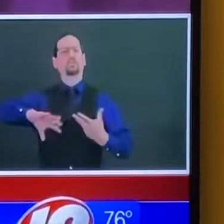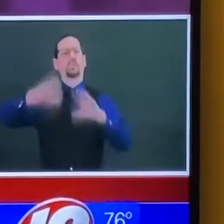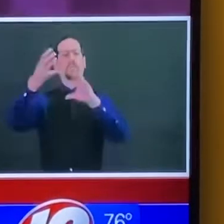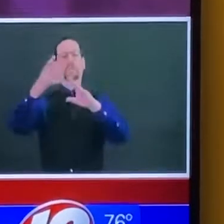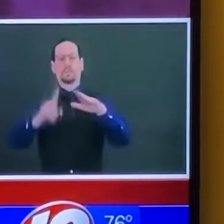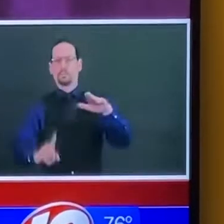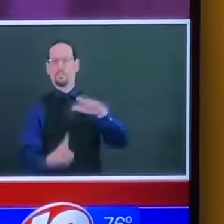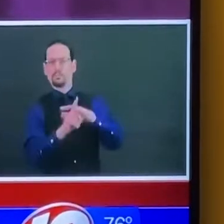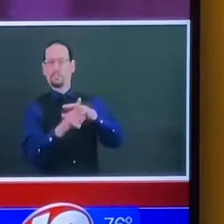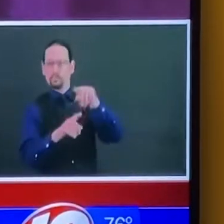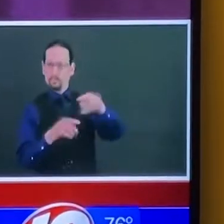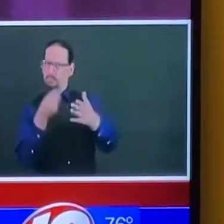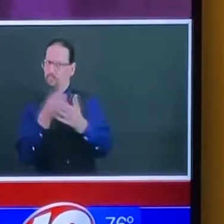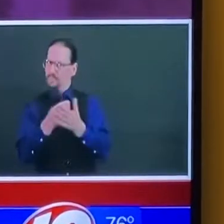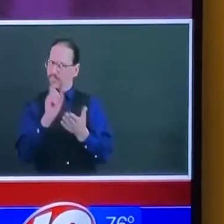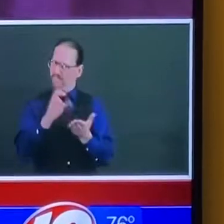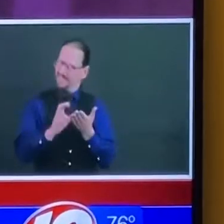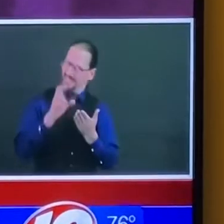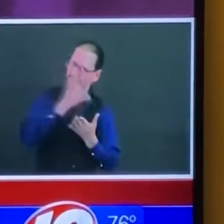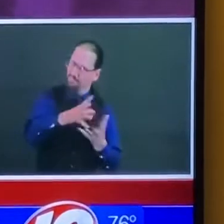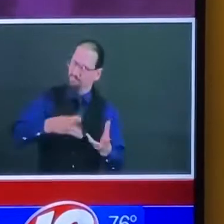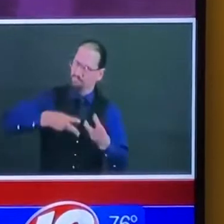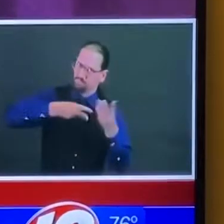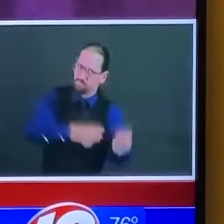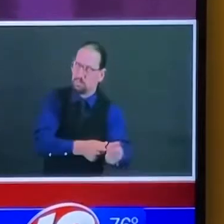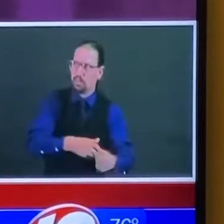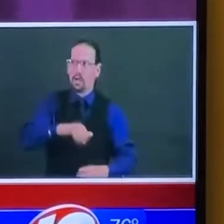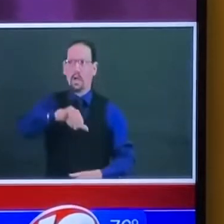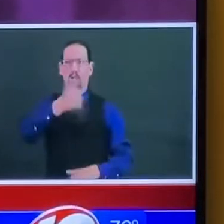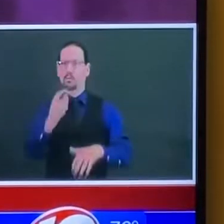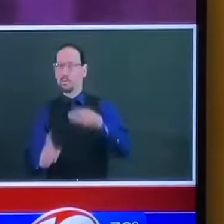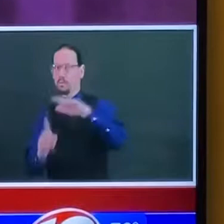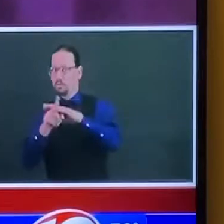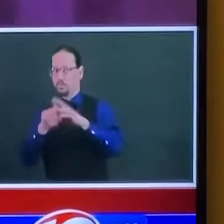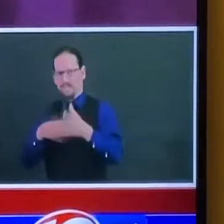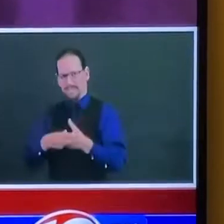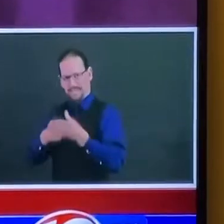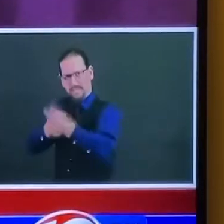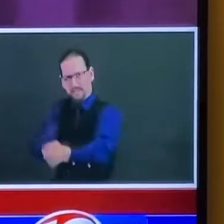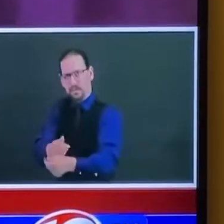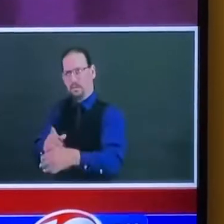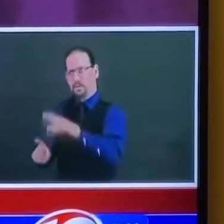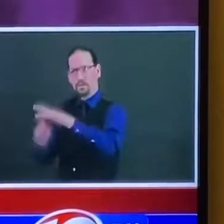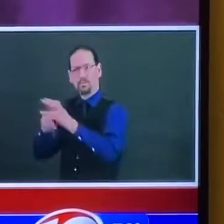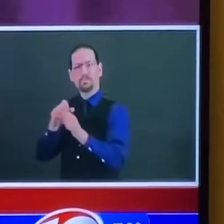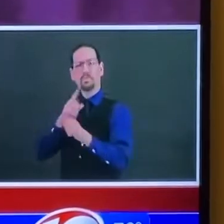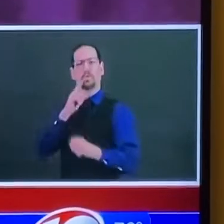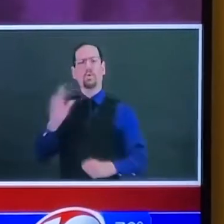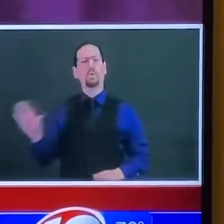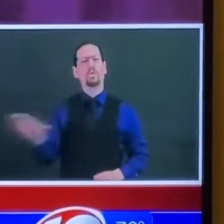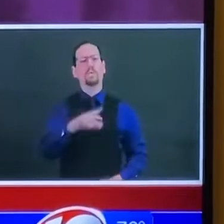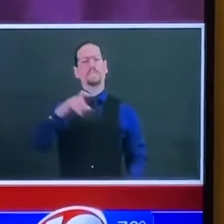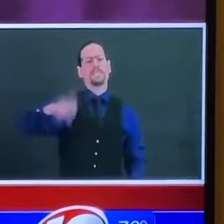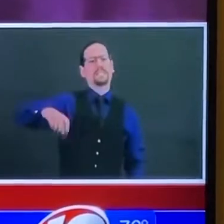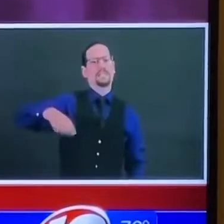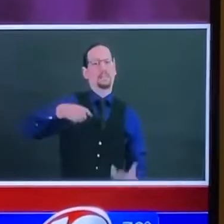spend hundreds of millions of dollars on testing. We will spend, you know,